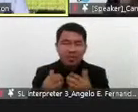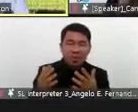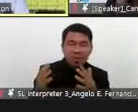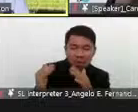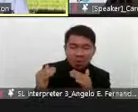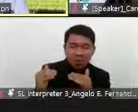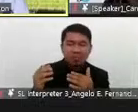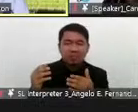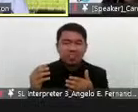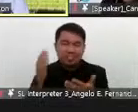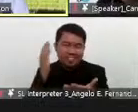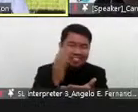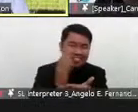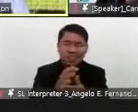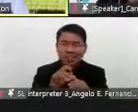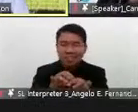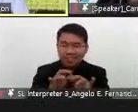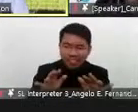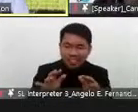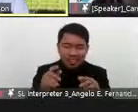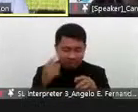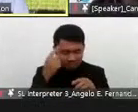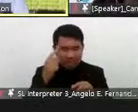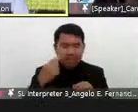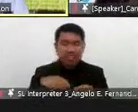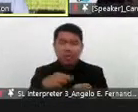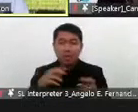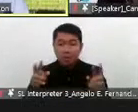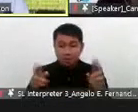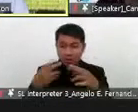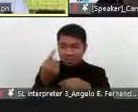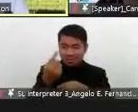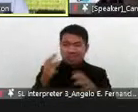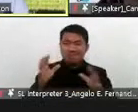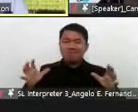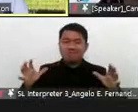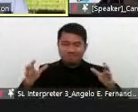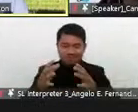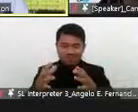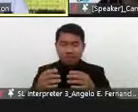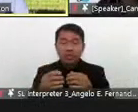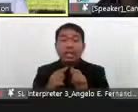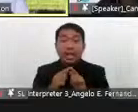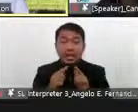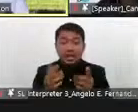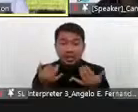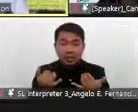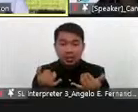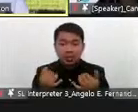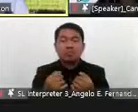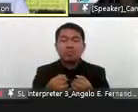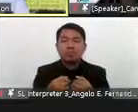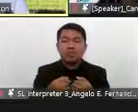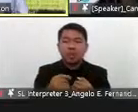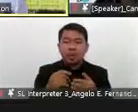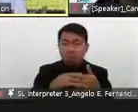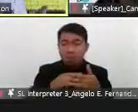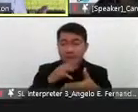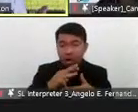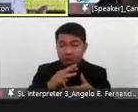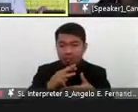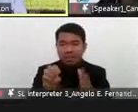and we can actually sit in the same room and talk to each other. But one thing that's been great about these kinds of sessions is that, for